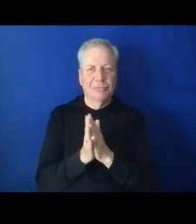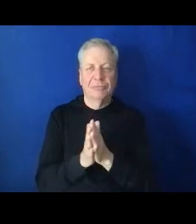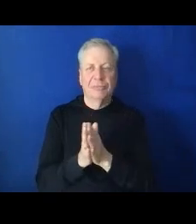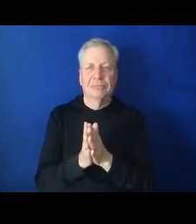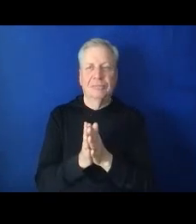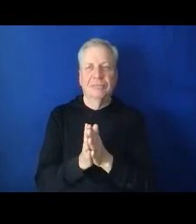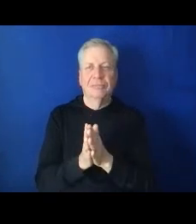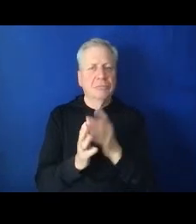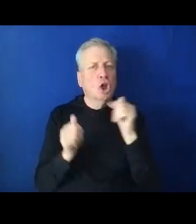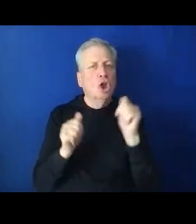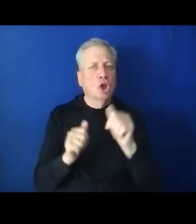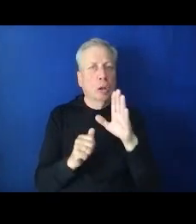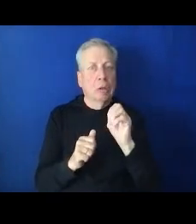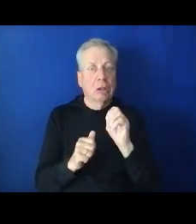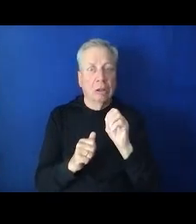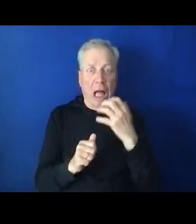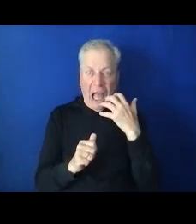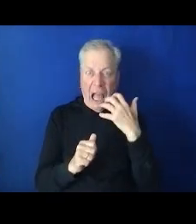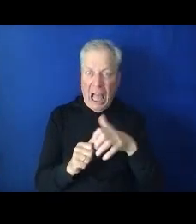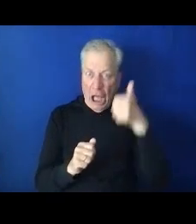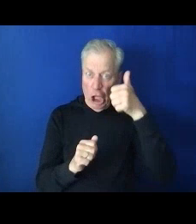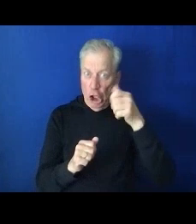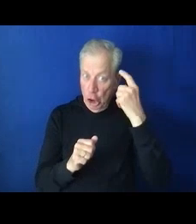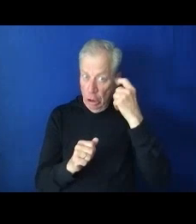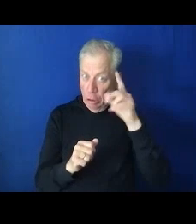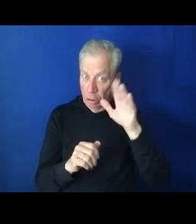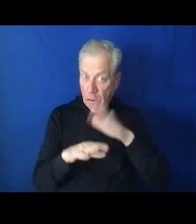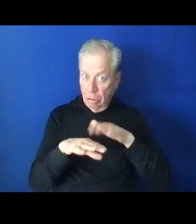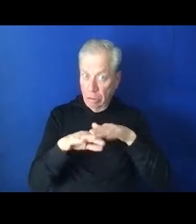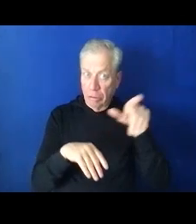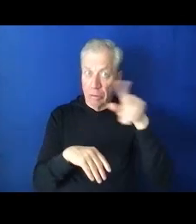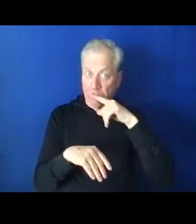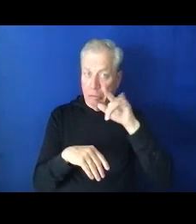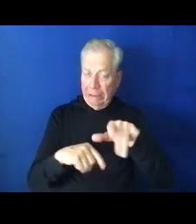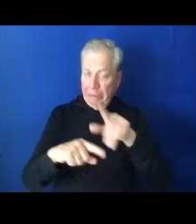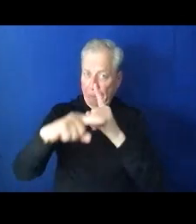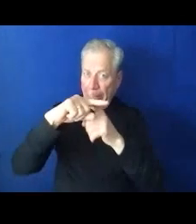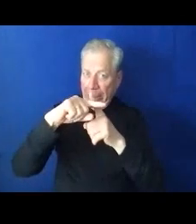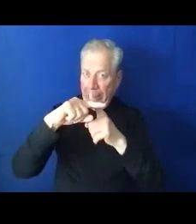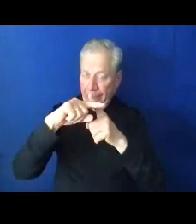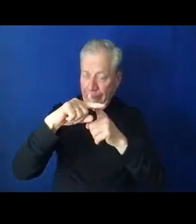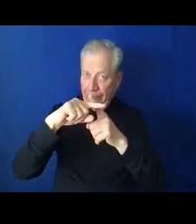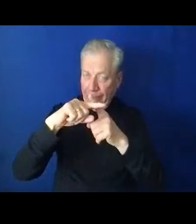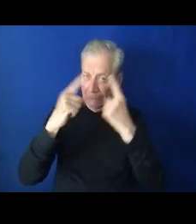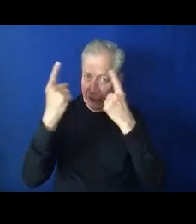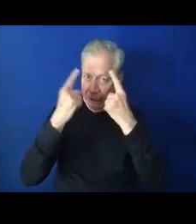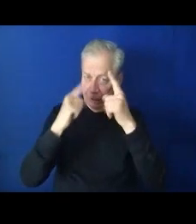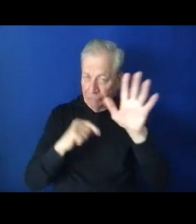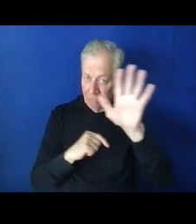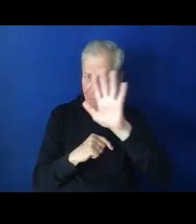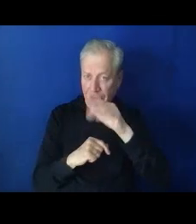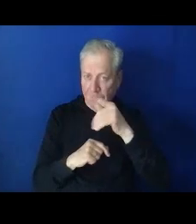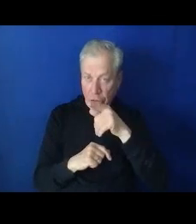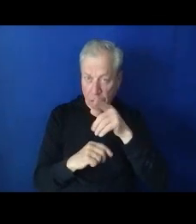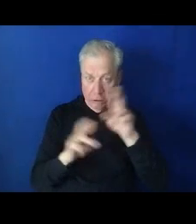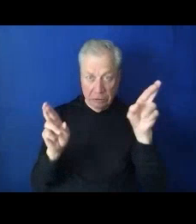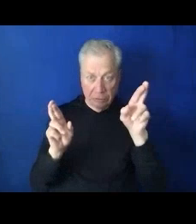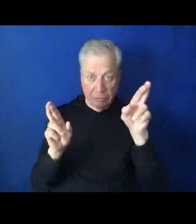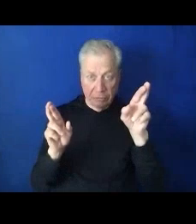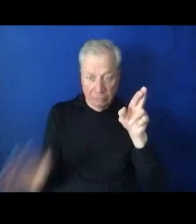It could be hotter. It could be hotter. Positive thinking, people. We ready?